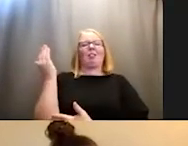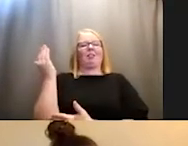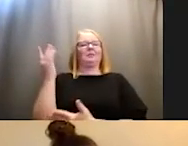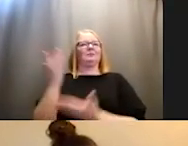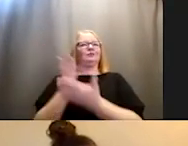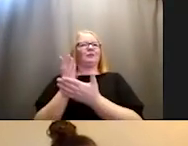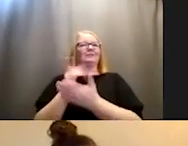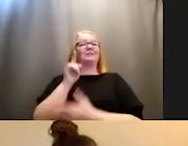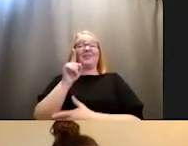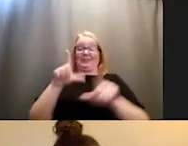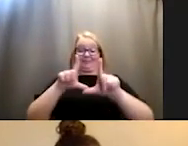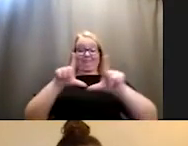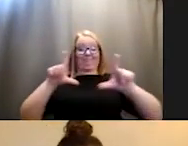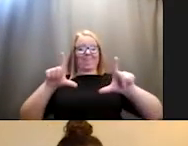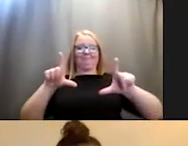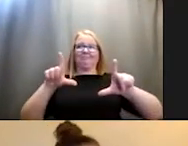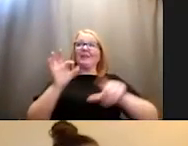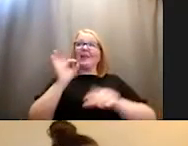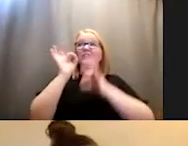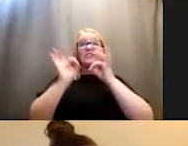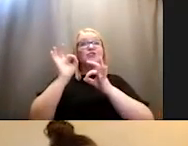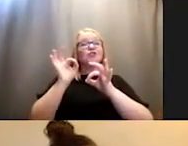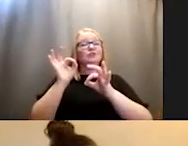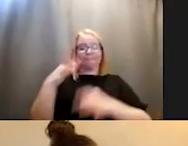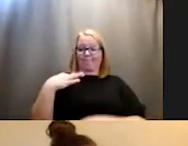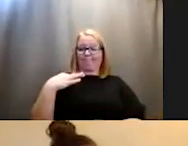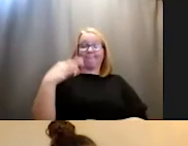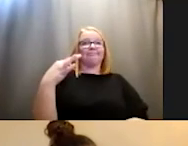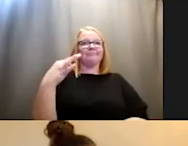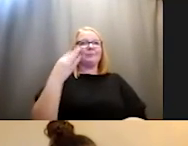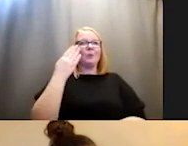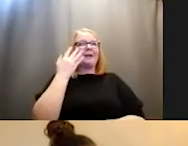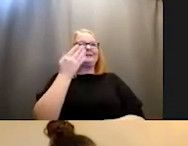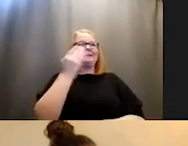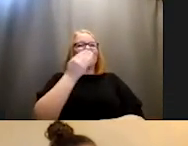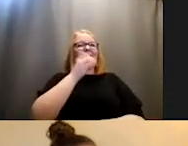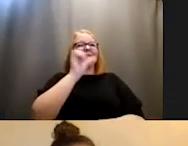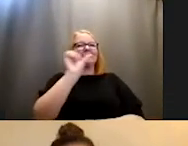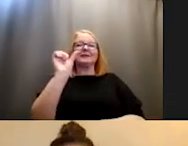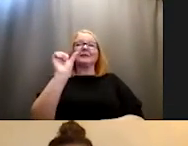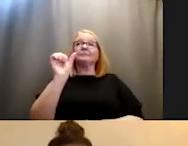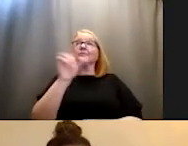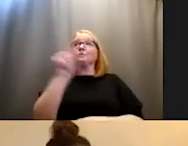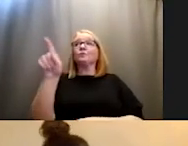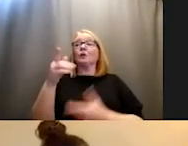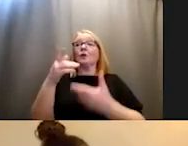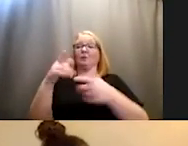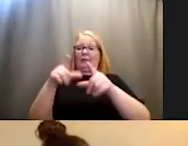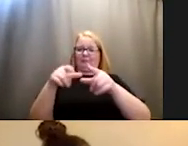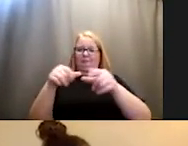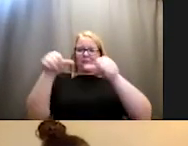is the invitation to the Quant Cosmetics launch in 1966, which was sent to journalists and buyers as jigsaw